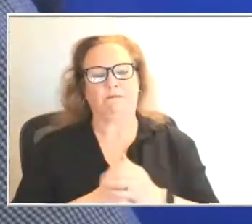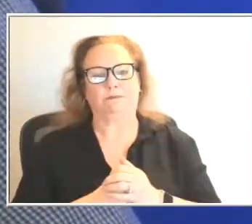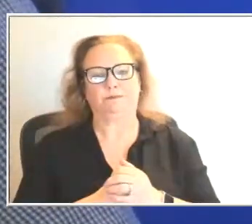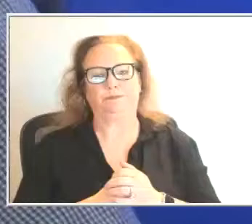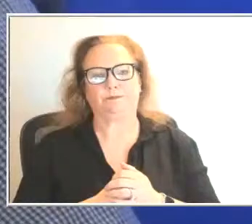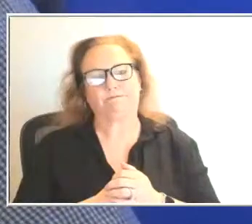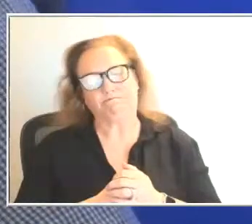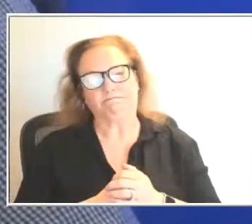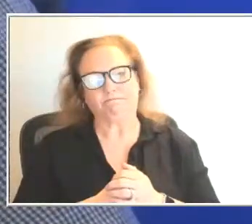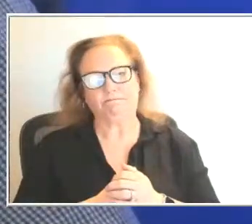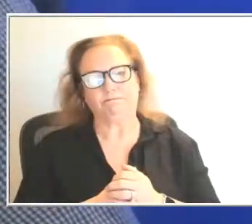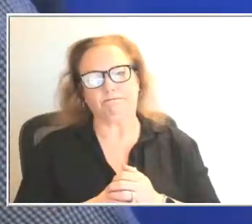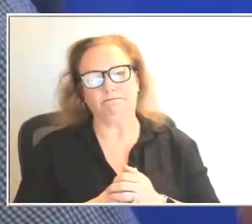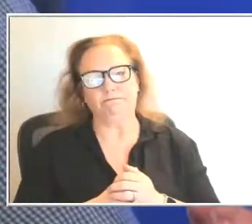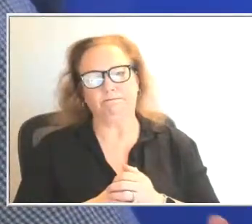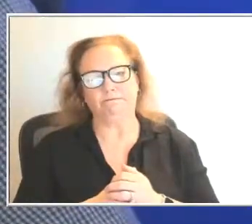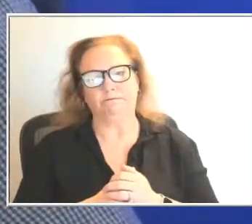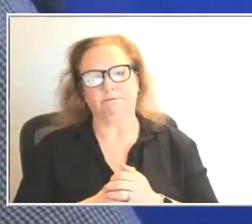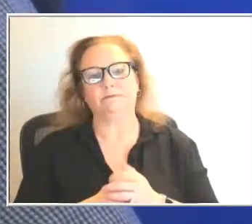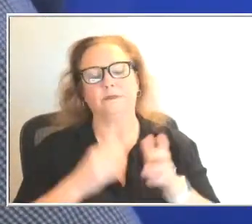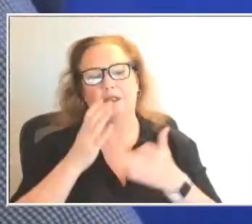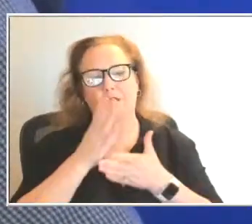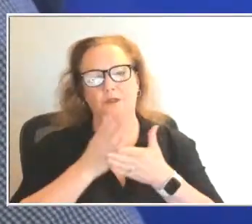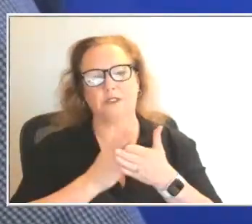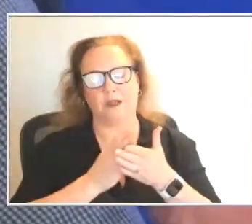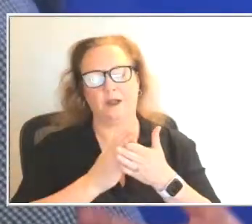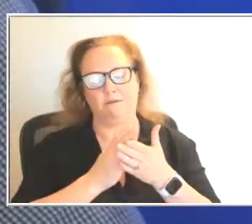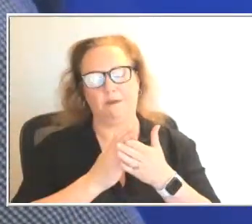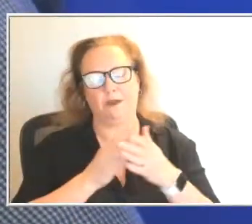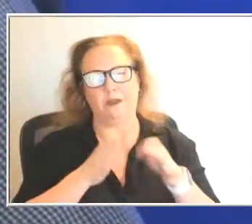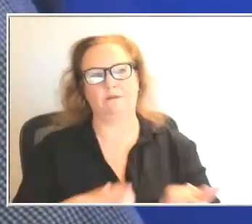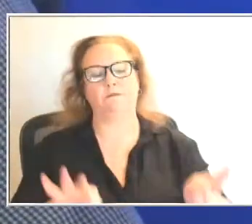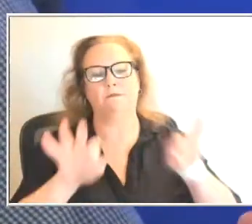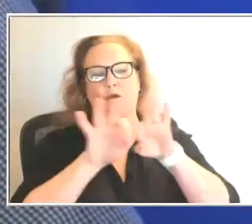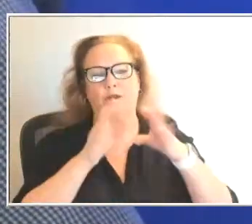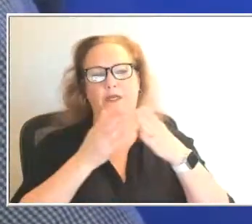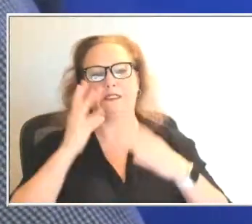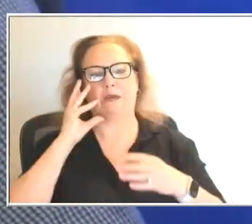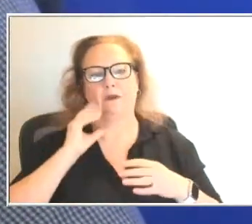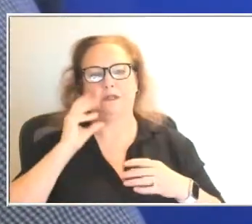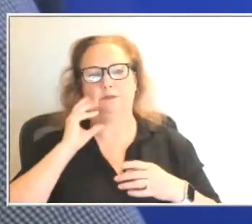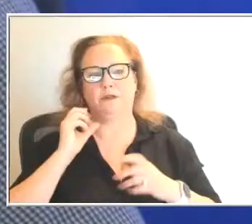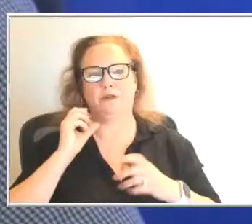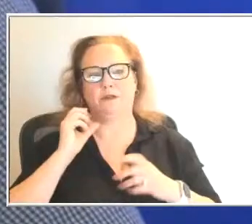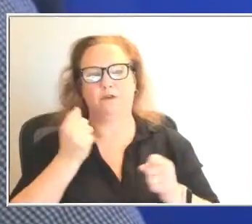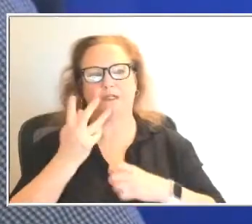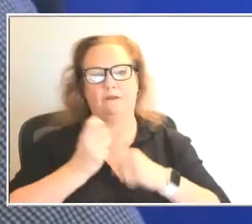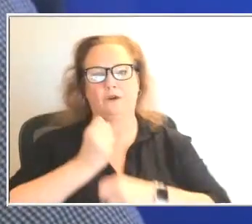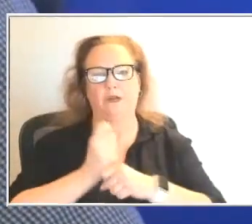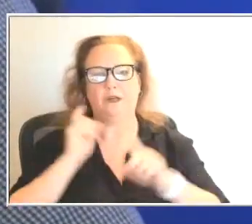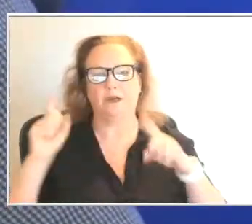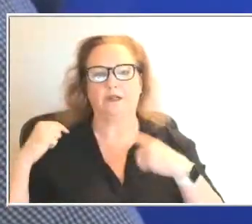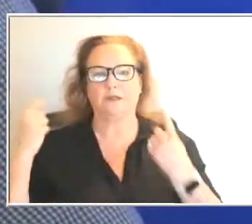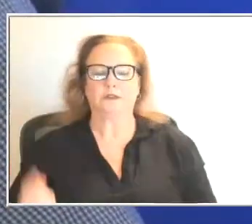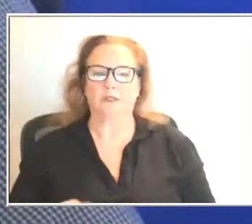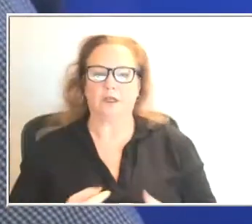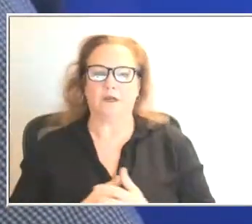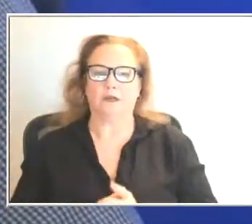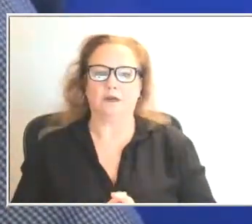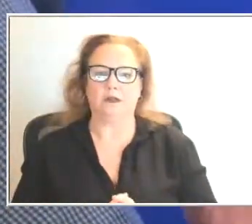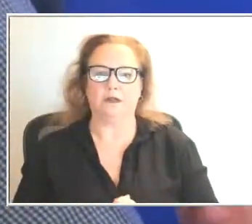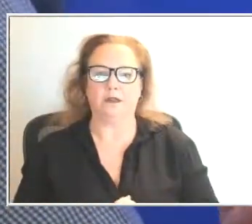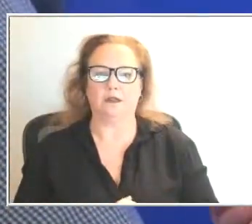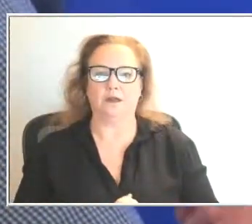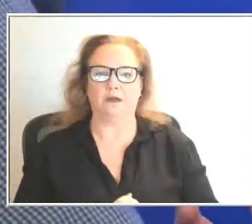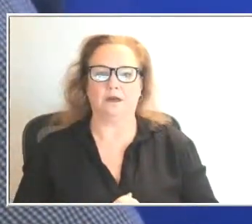what there are some silver linings, I think, to what we experienced over the last several years. One of those is that I think